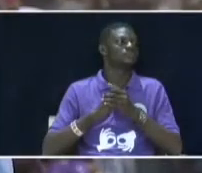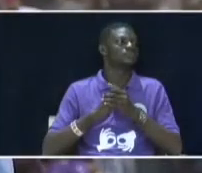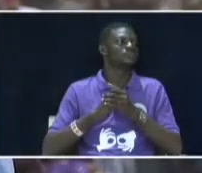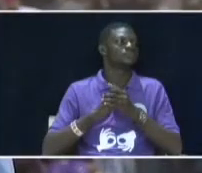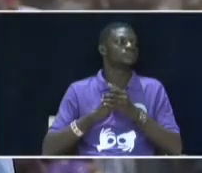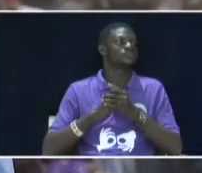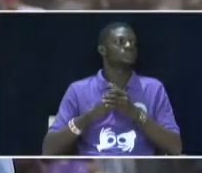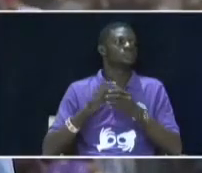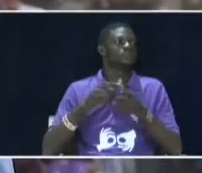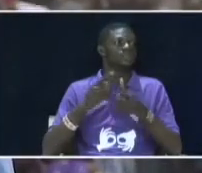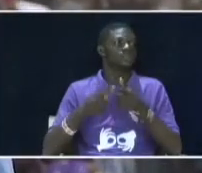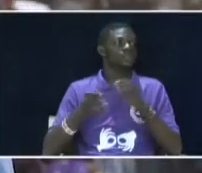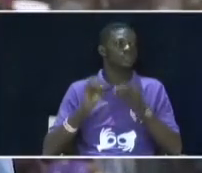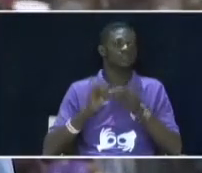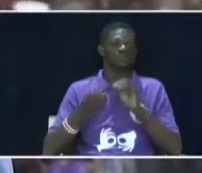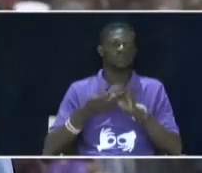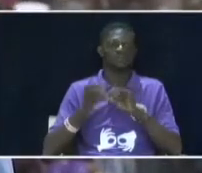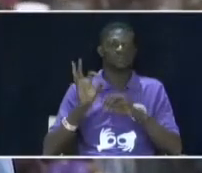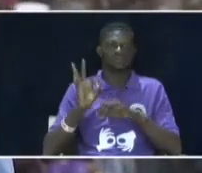And then number 9.